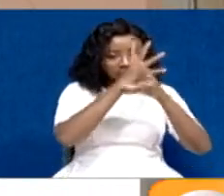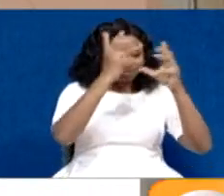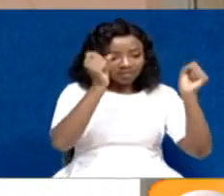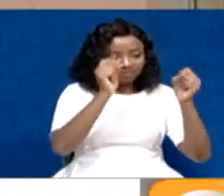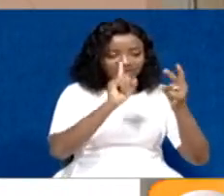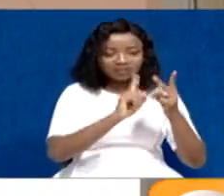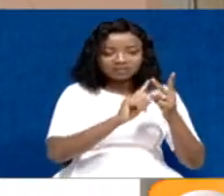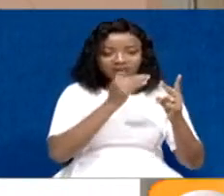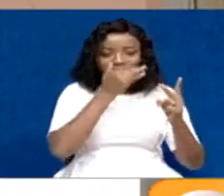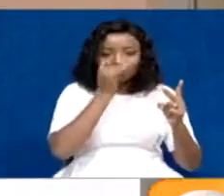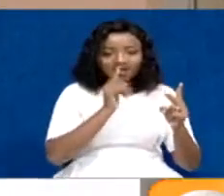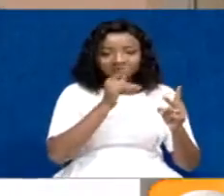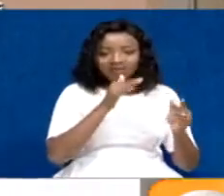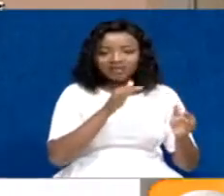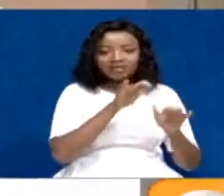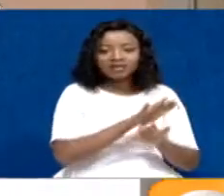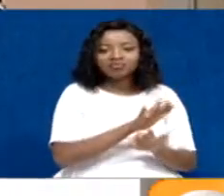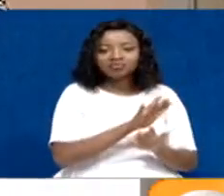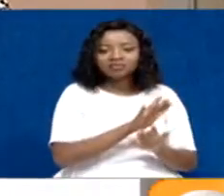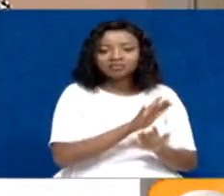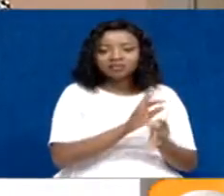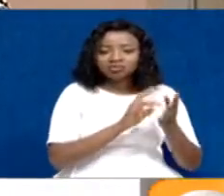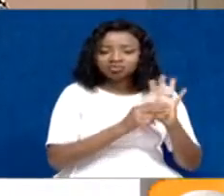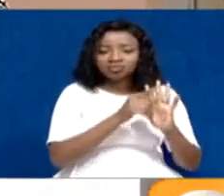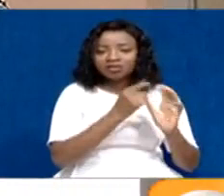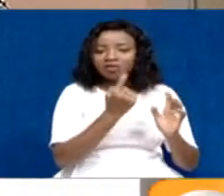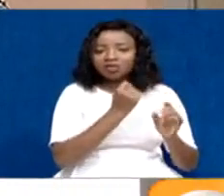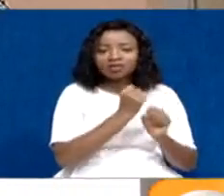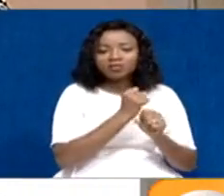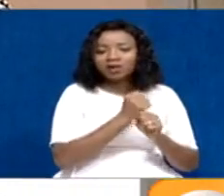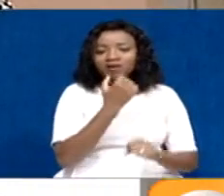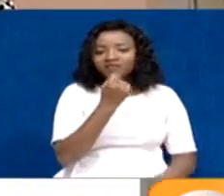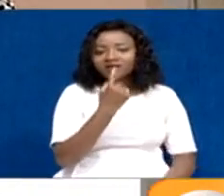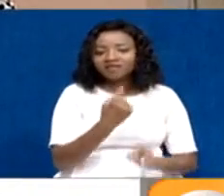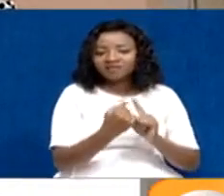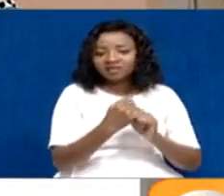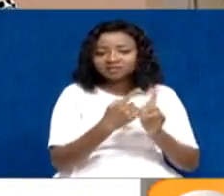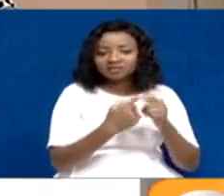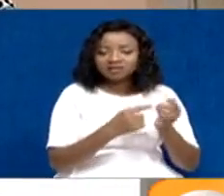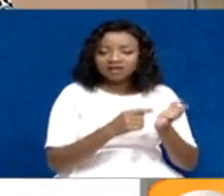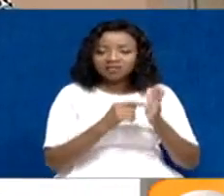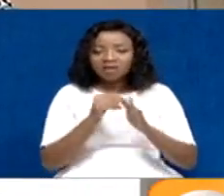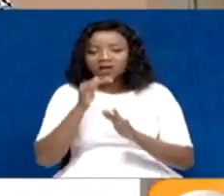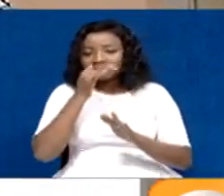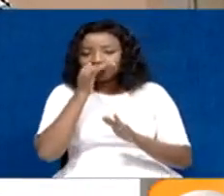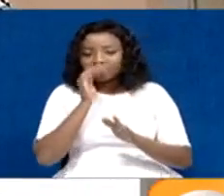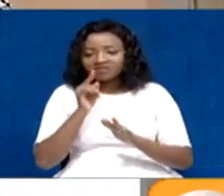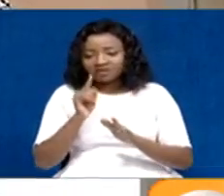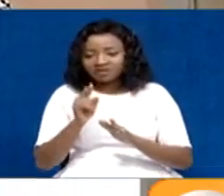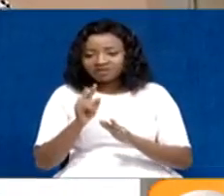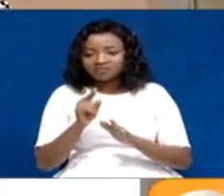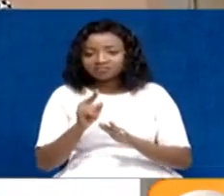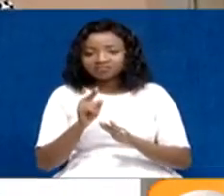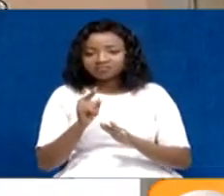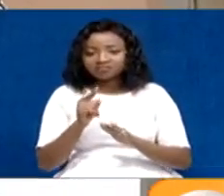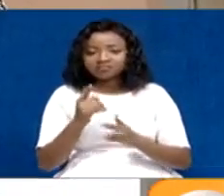Mudavadi as the running mate. He would then have served for only 5 years and then backed Mudavadi in the event they won the